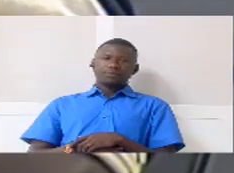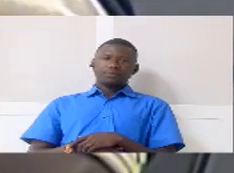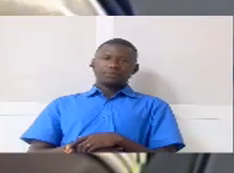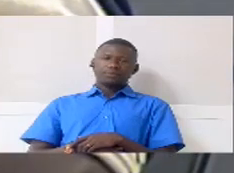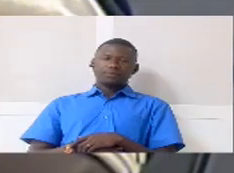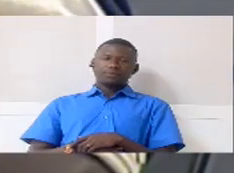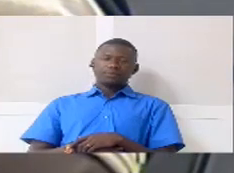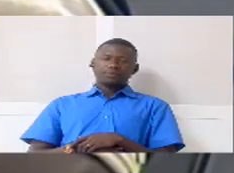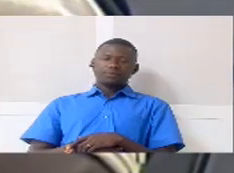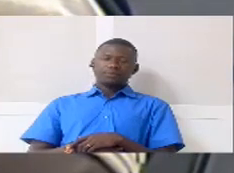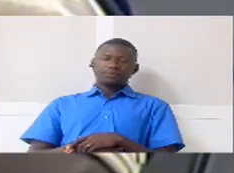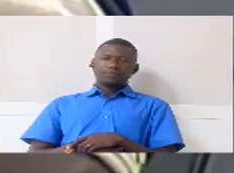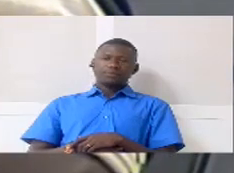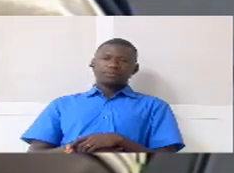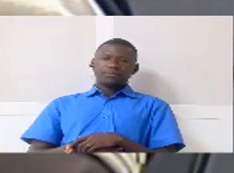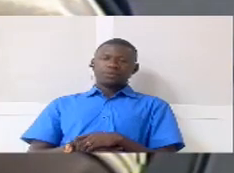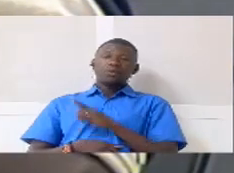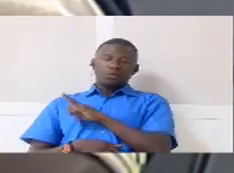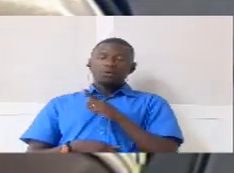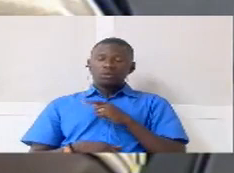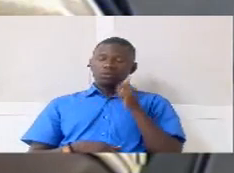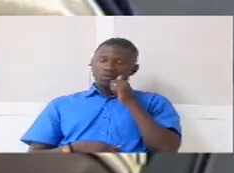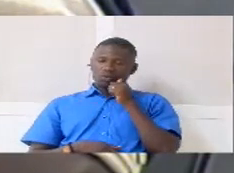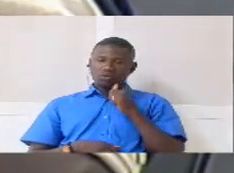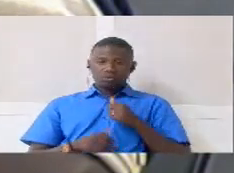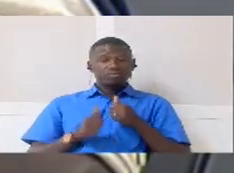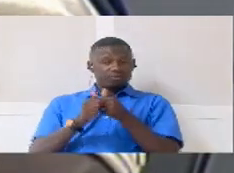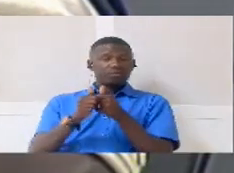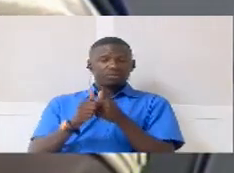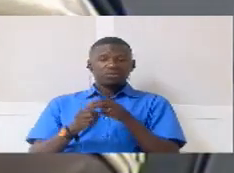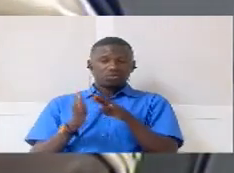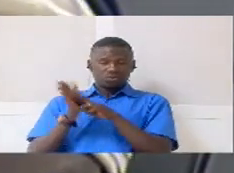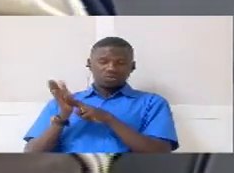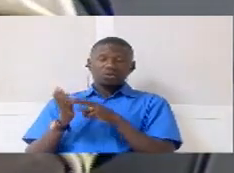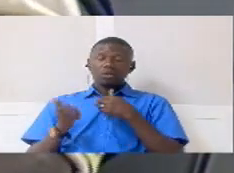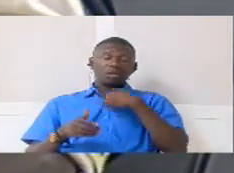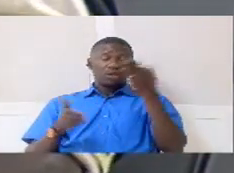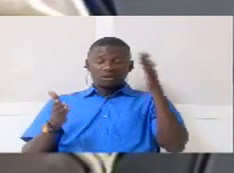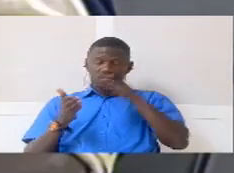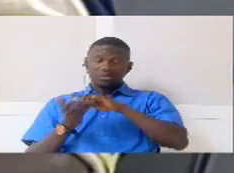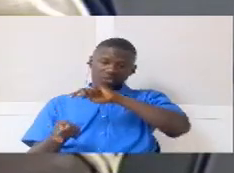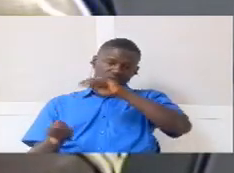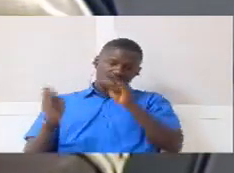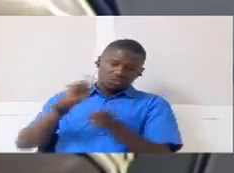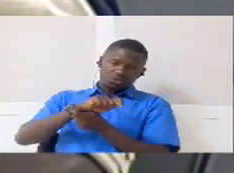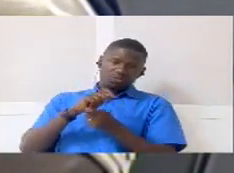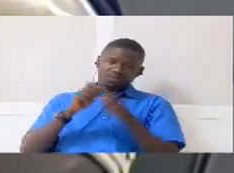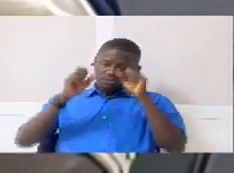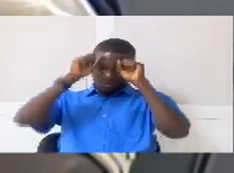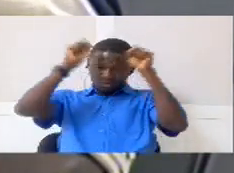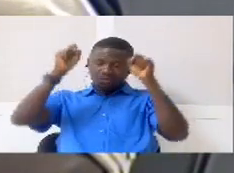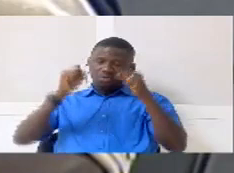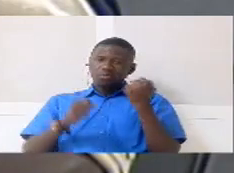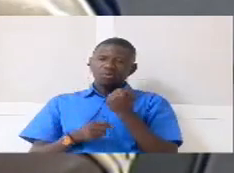Ade ade bete alam fe. We used to adhere to these rules until there was a change of government because we saw to it that if we